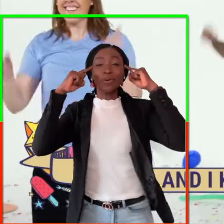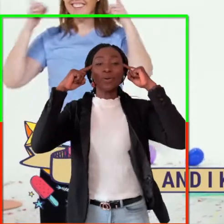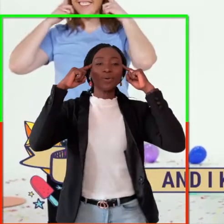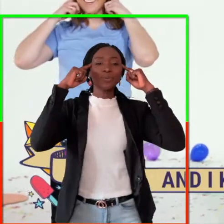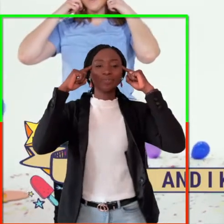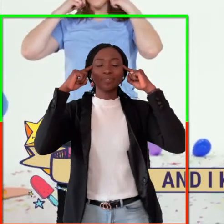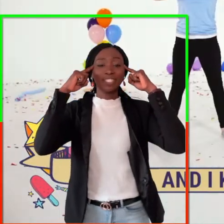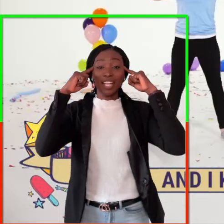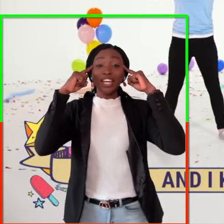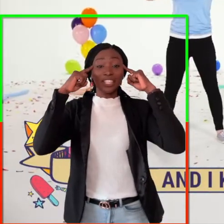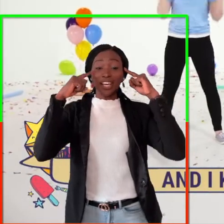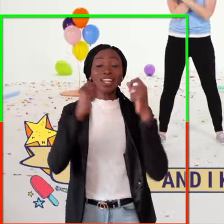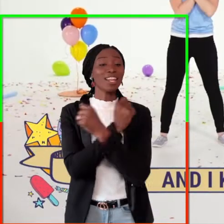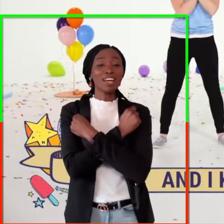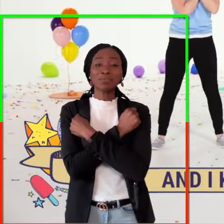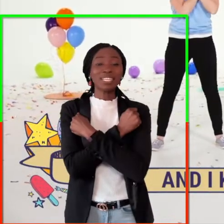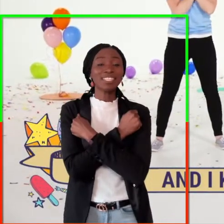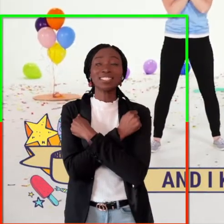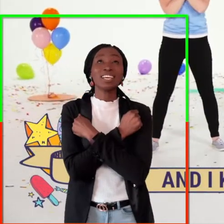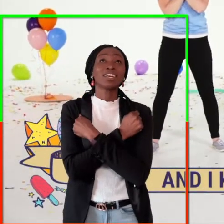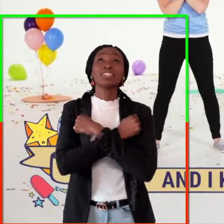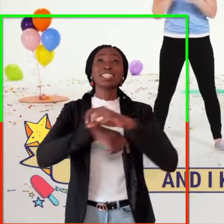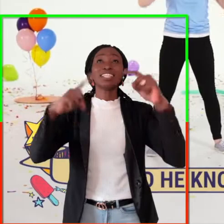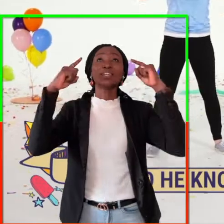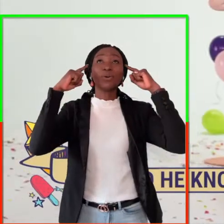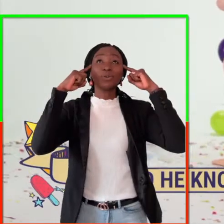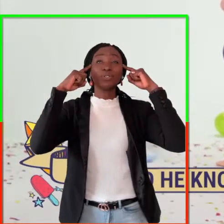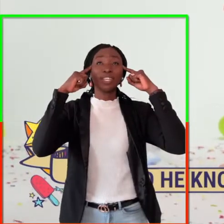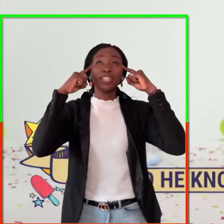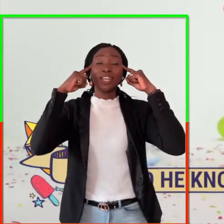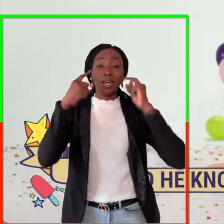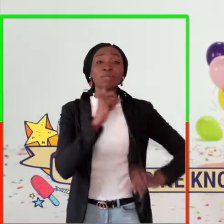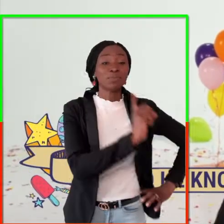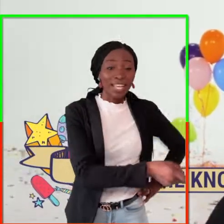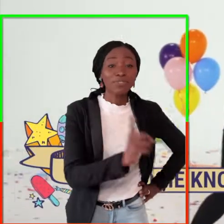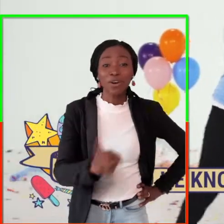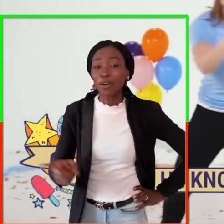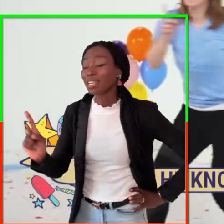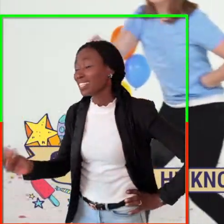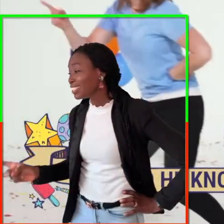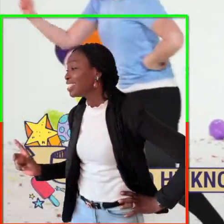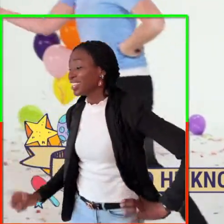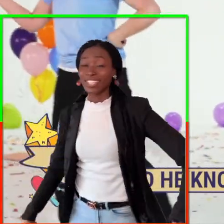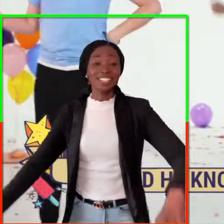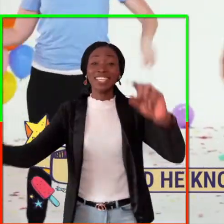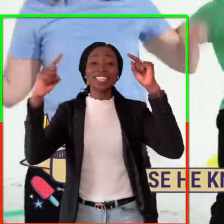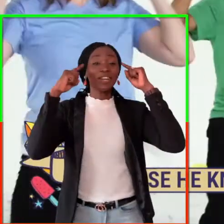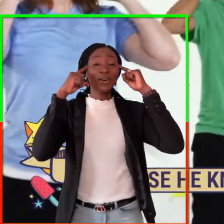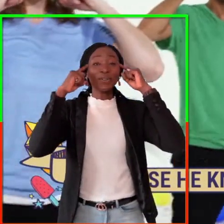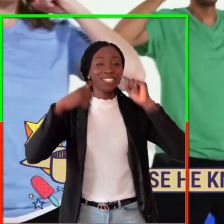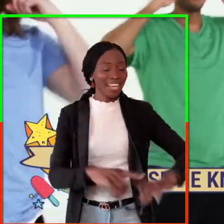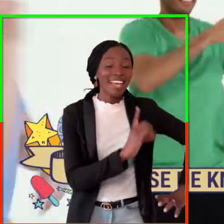And I know God loves me, yeah, he knows what's best for me, 'cause